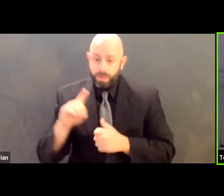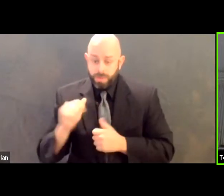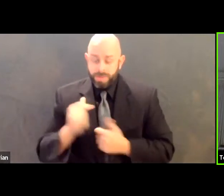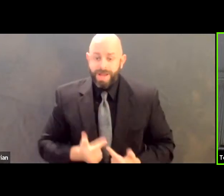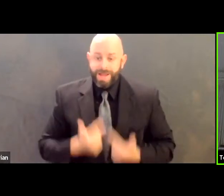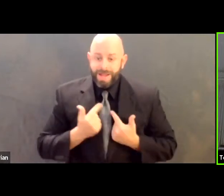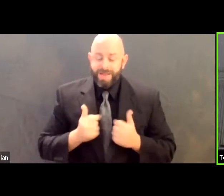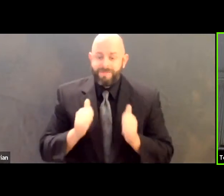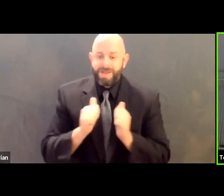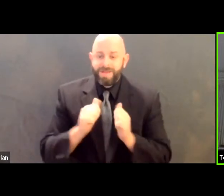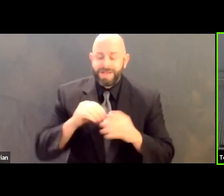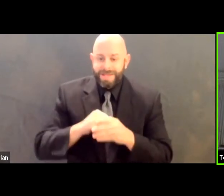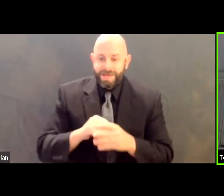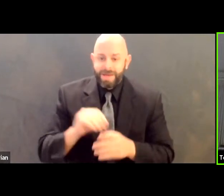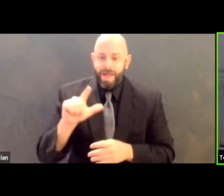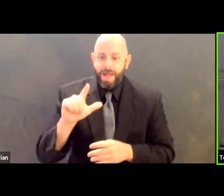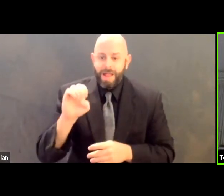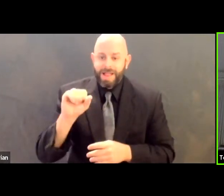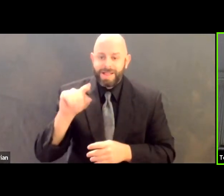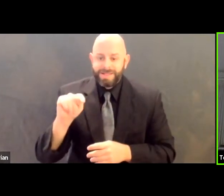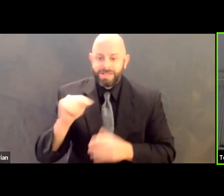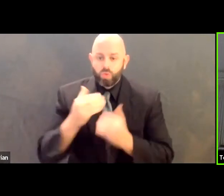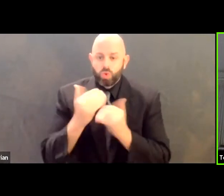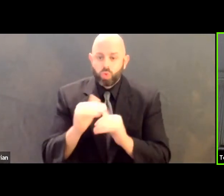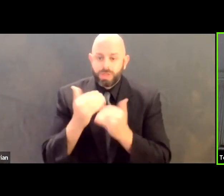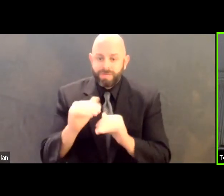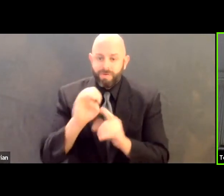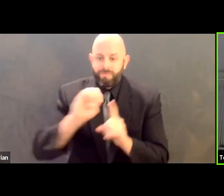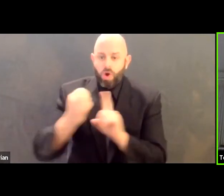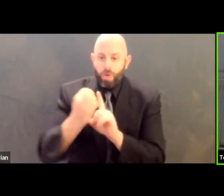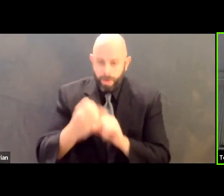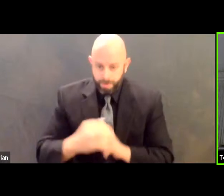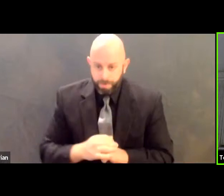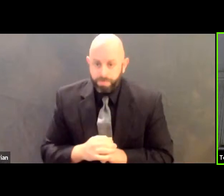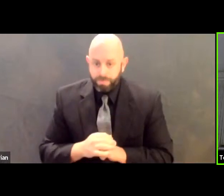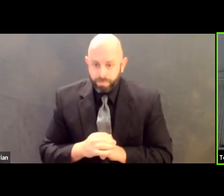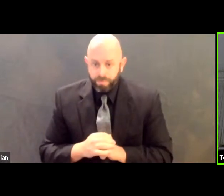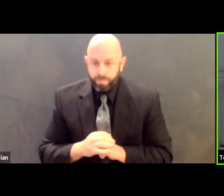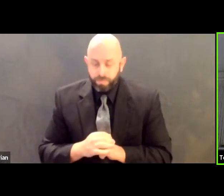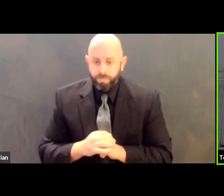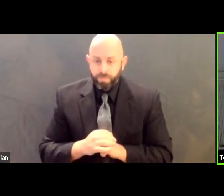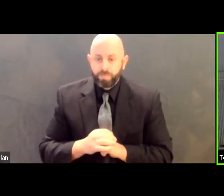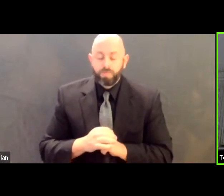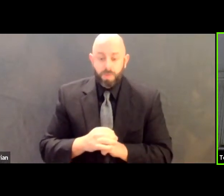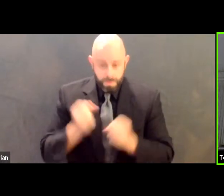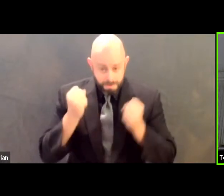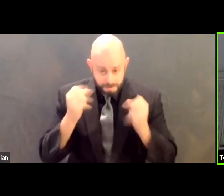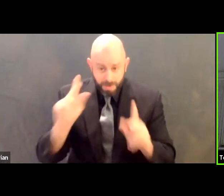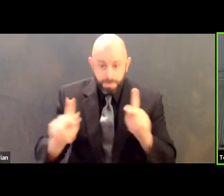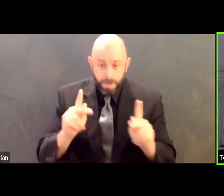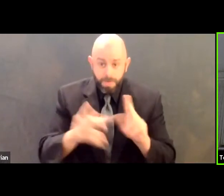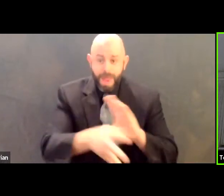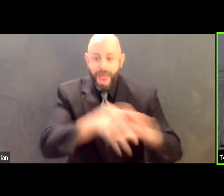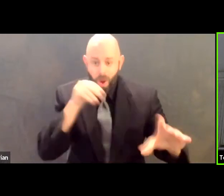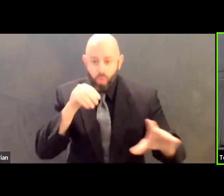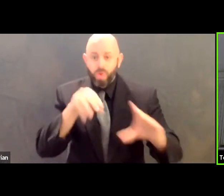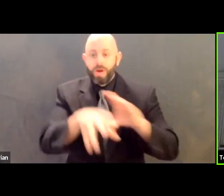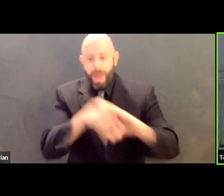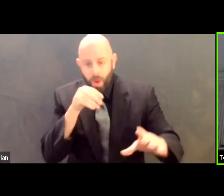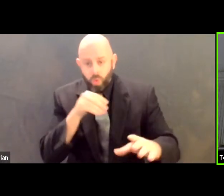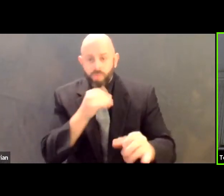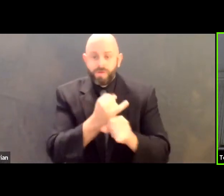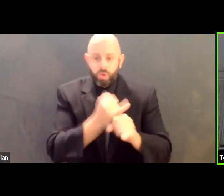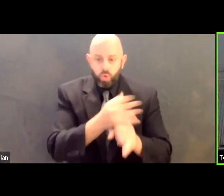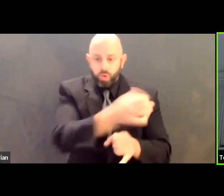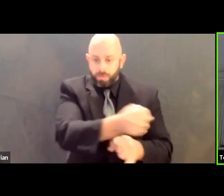least restrictive environment. So, we've gotten a lot of people out of institutions, living in the